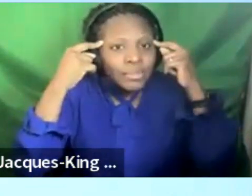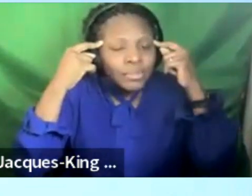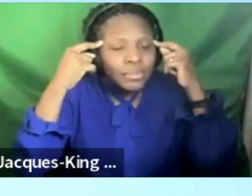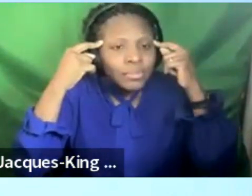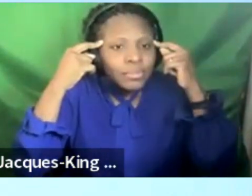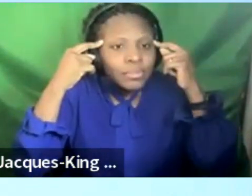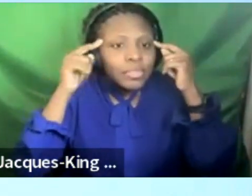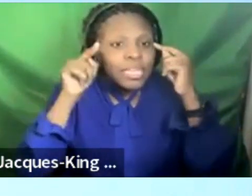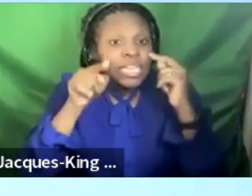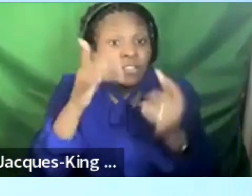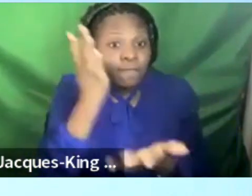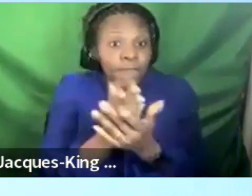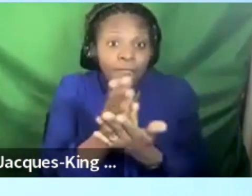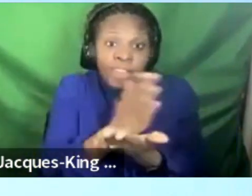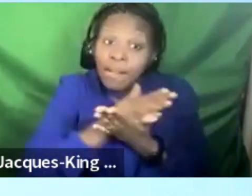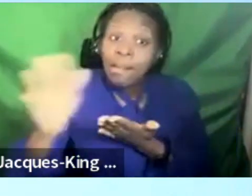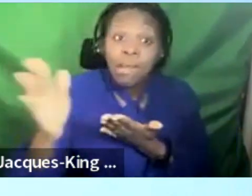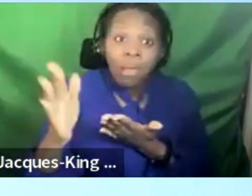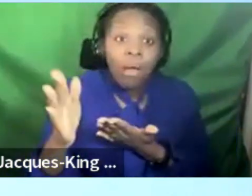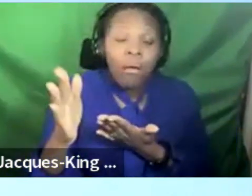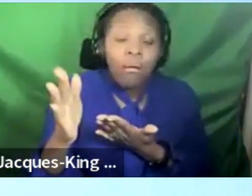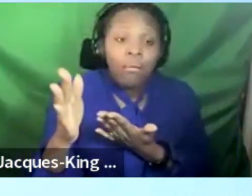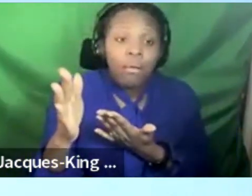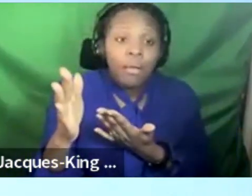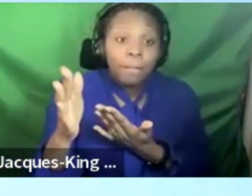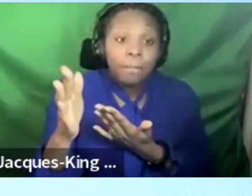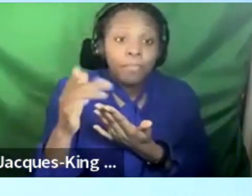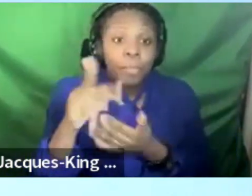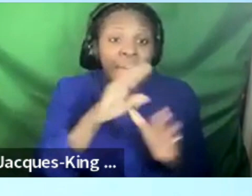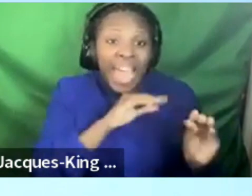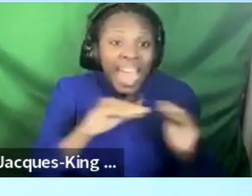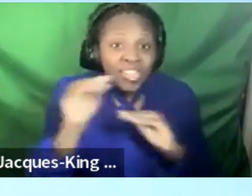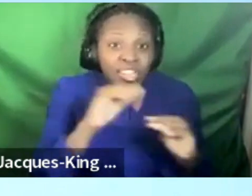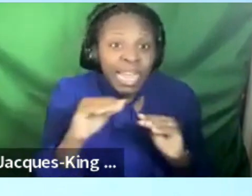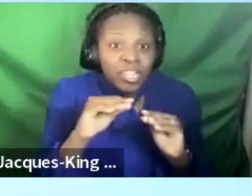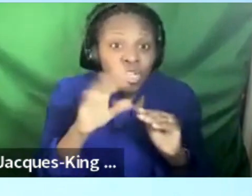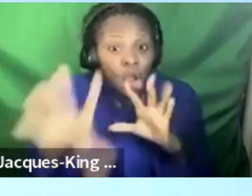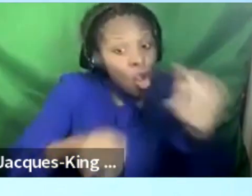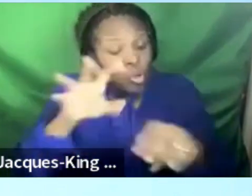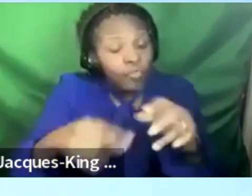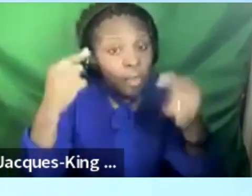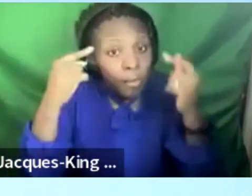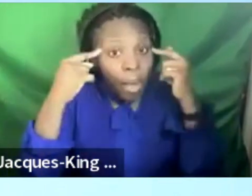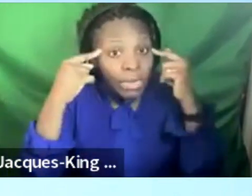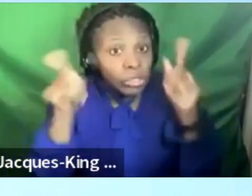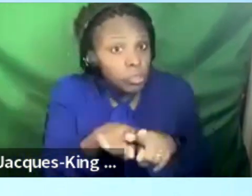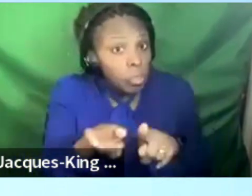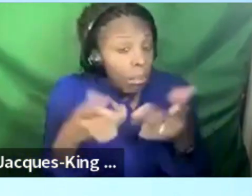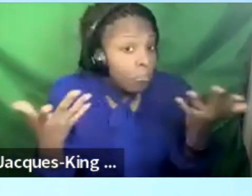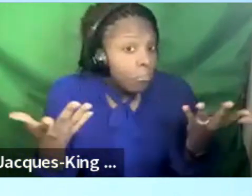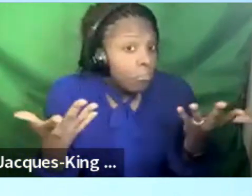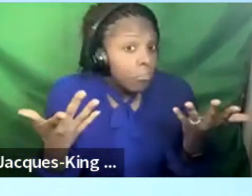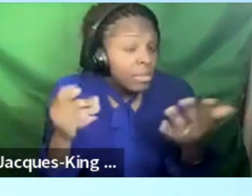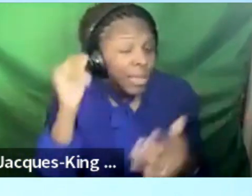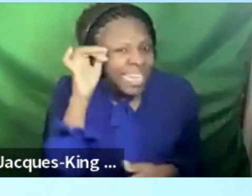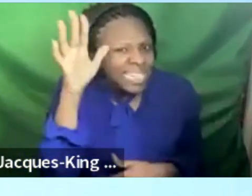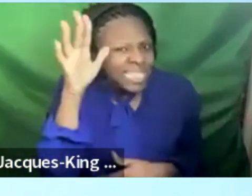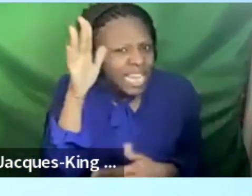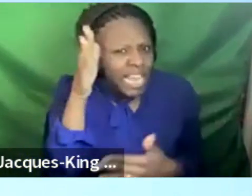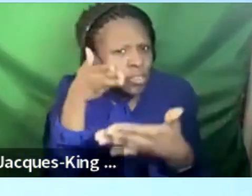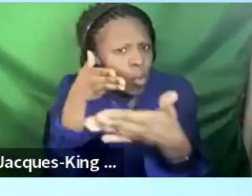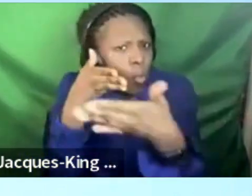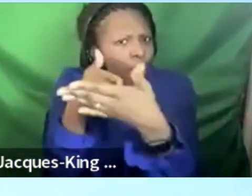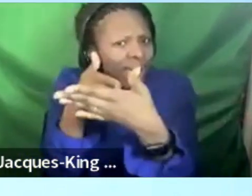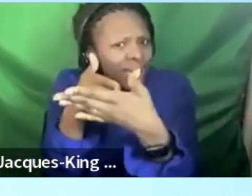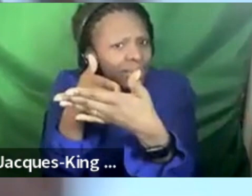speak? Is it making me not love things I could love? Or is it making me love things